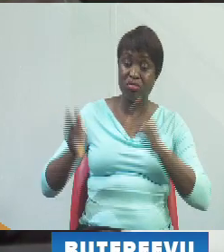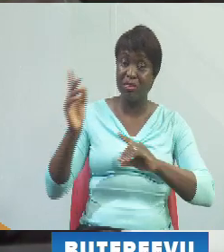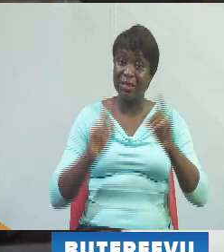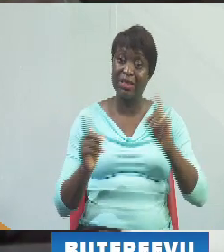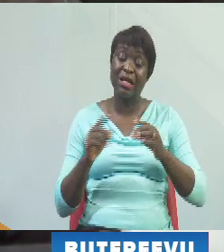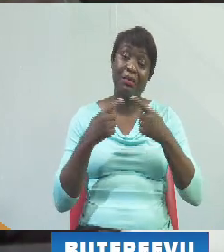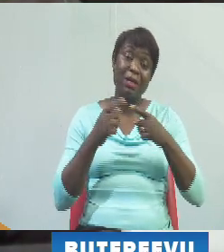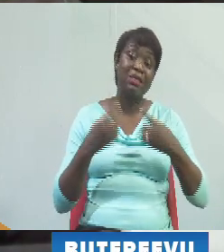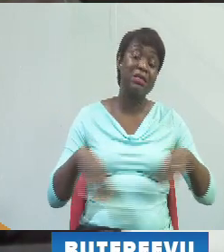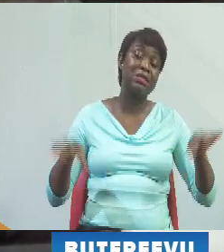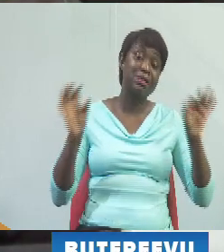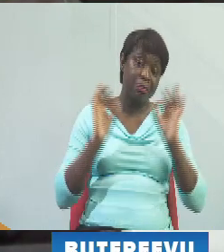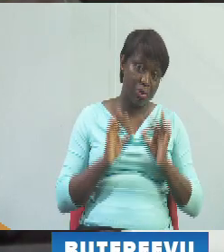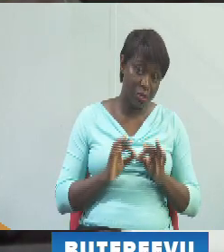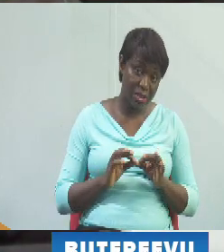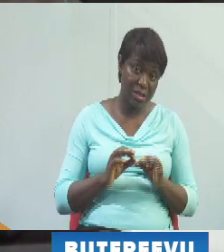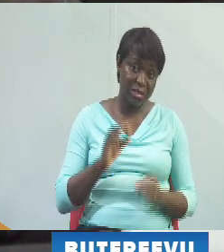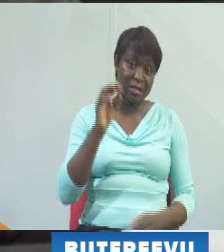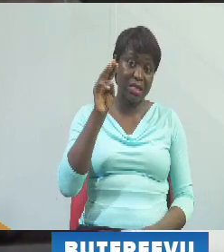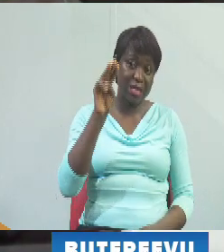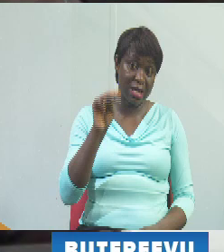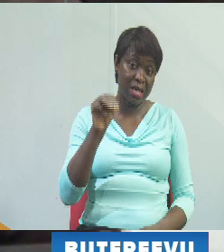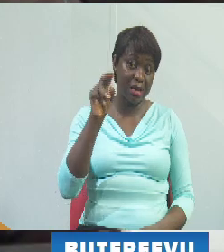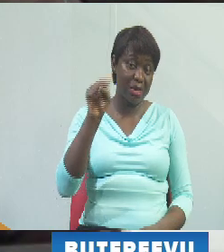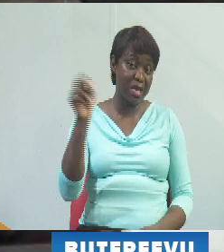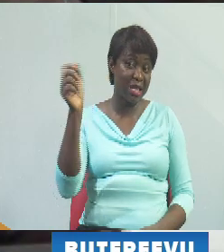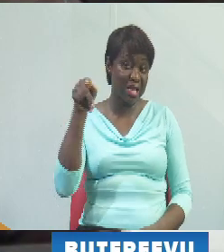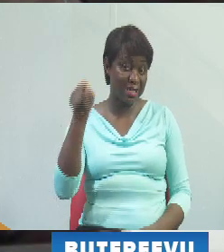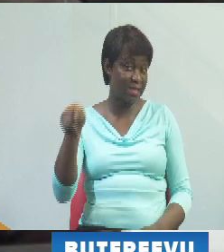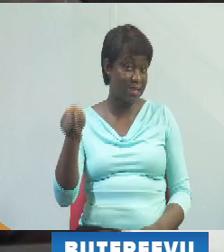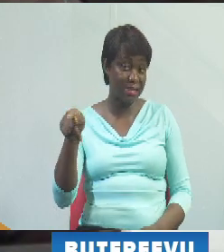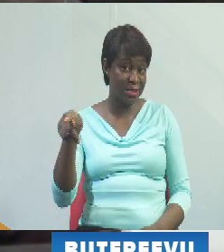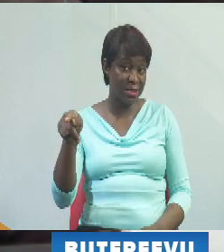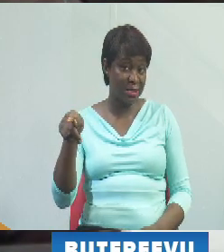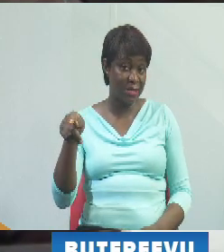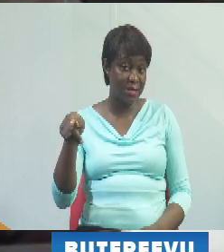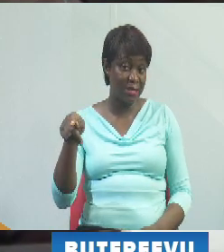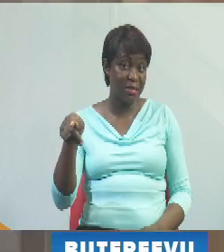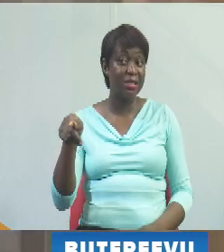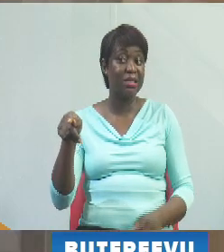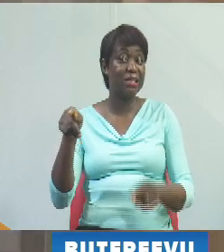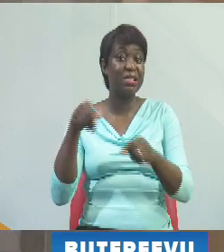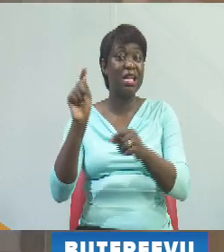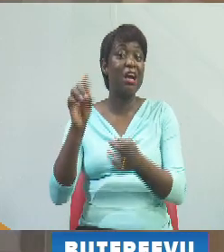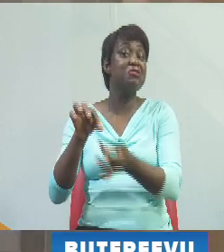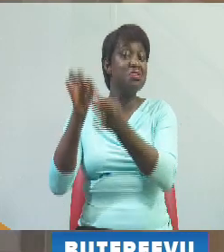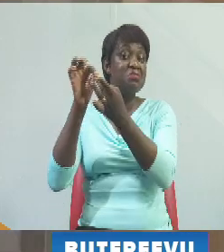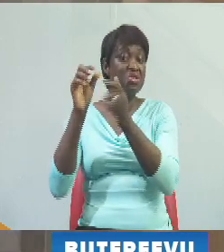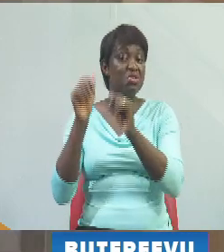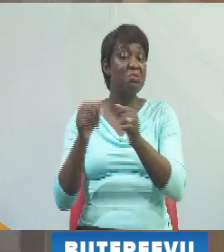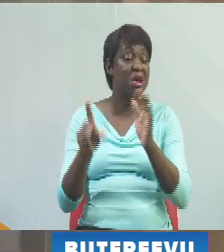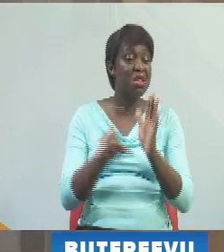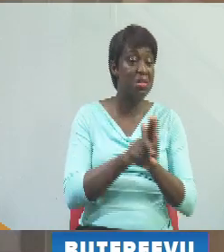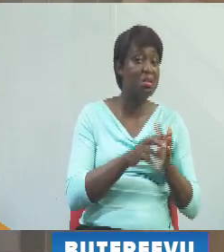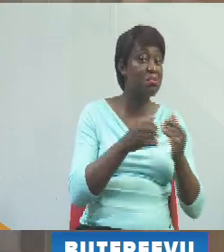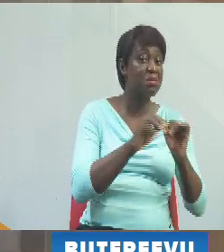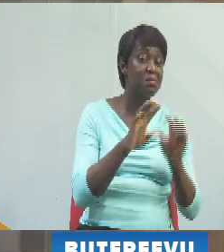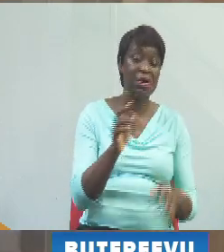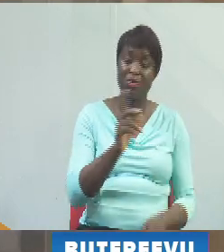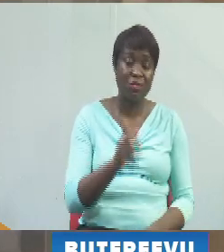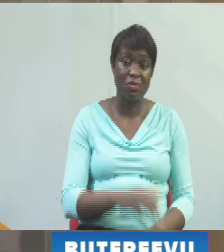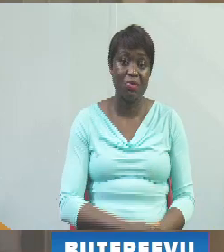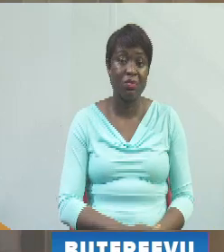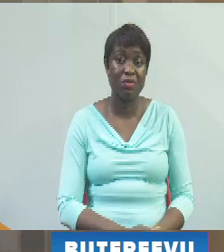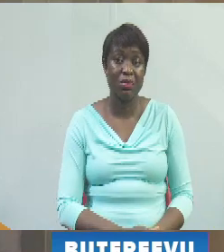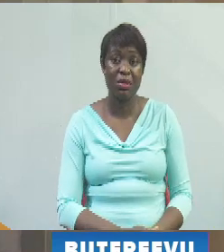acknowledge that NMS is not an exceptional body. Ministry of Finance, we bato kwatagana na Ministry of